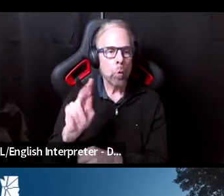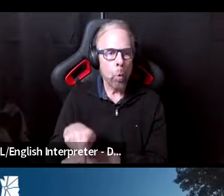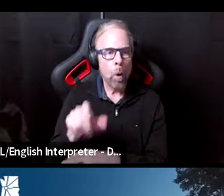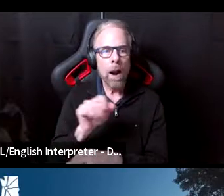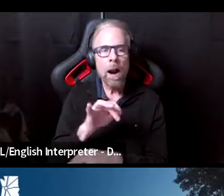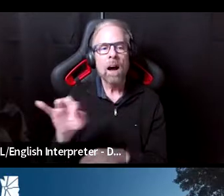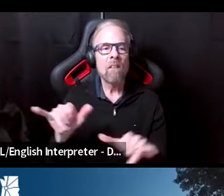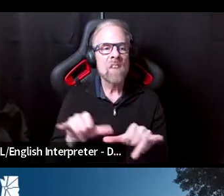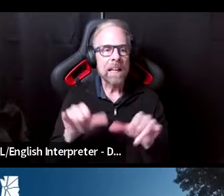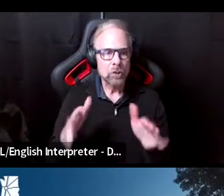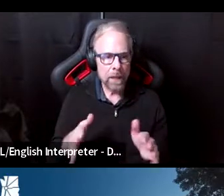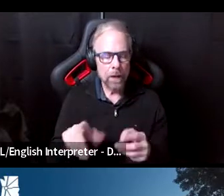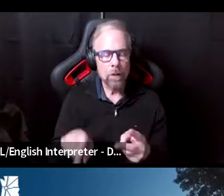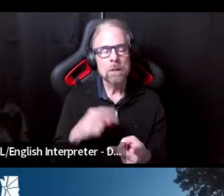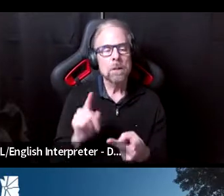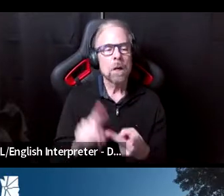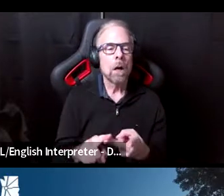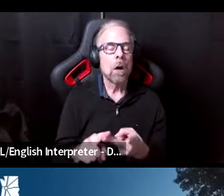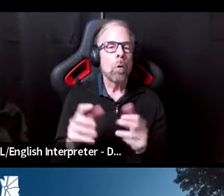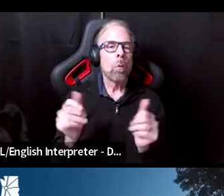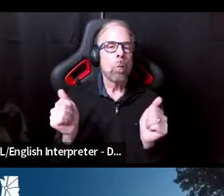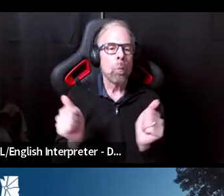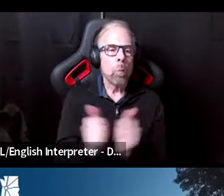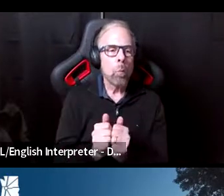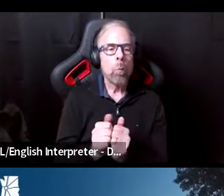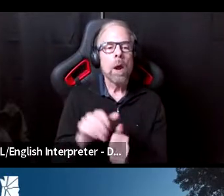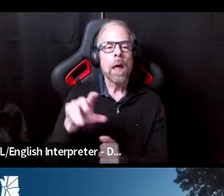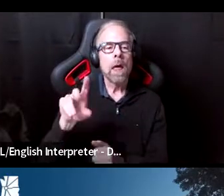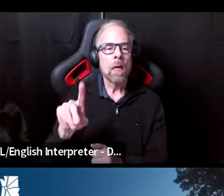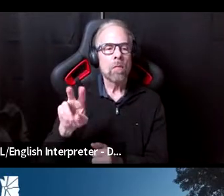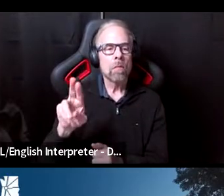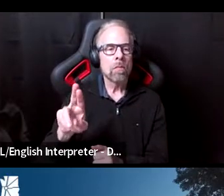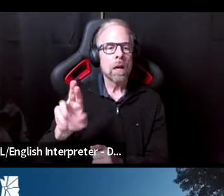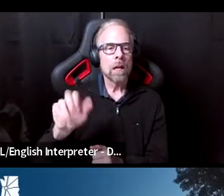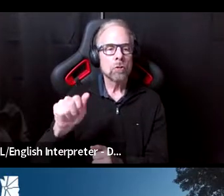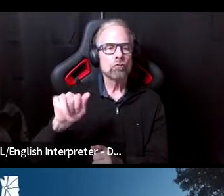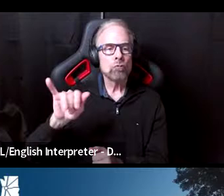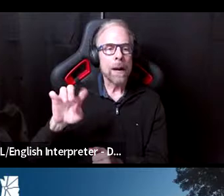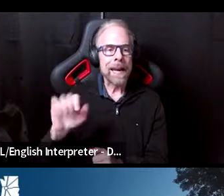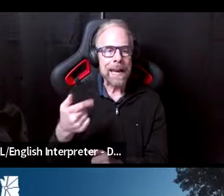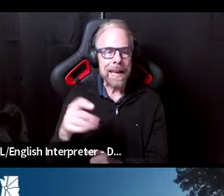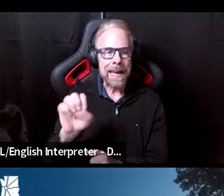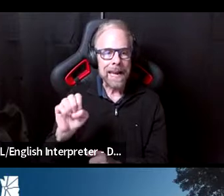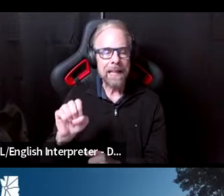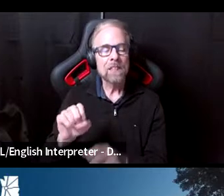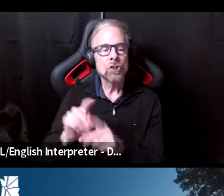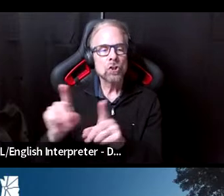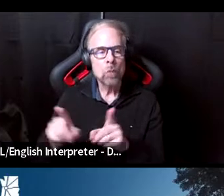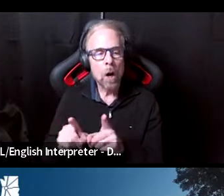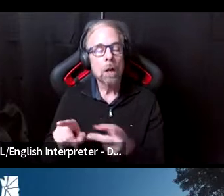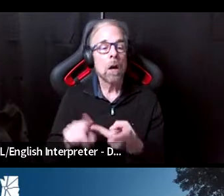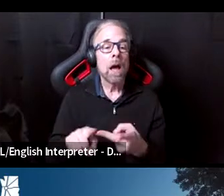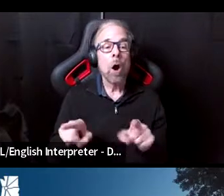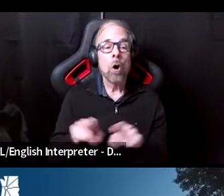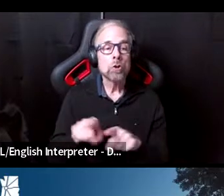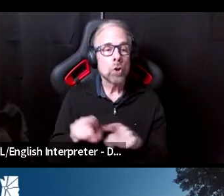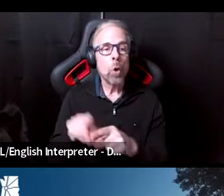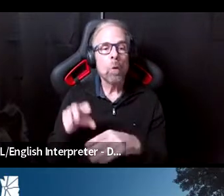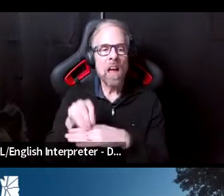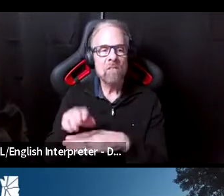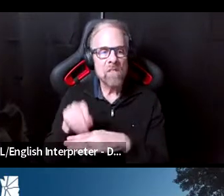with the drainage district, and the affected users are incorporating